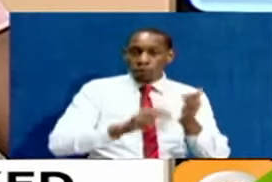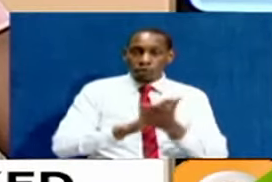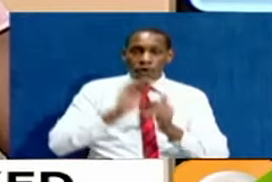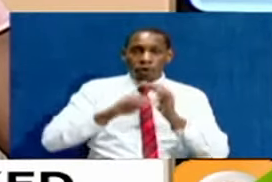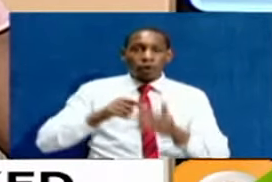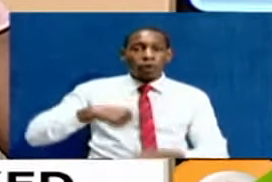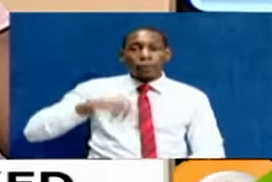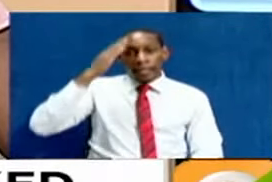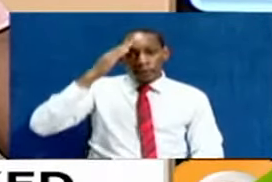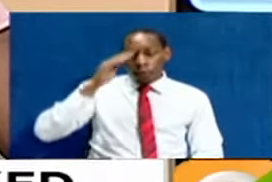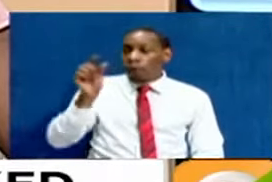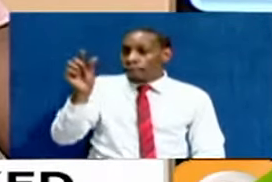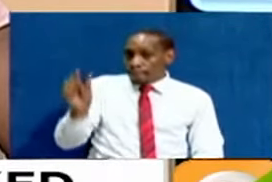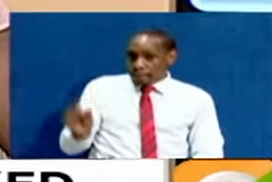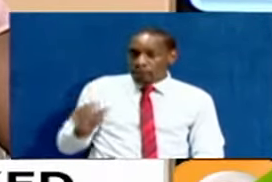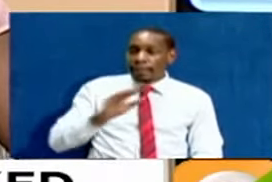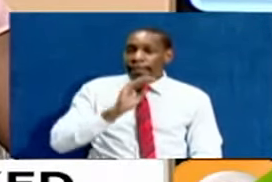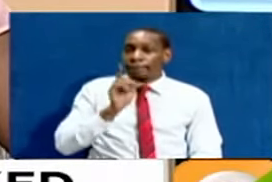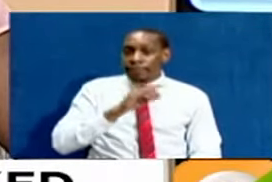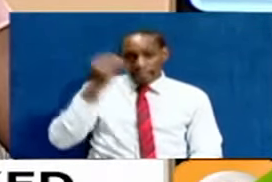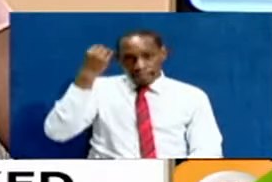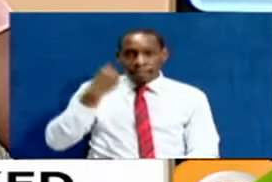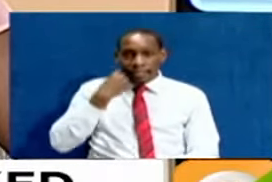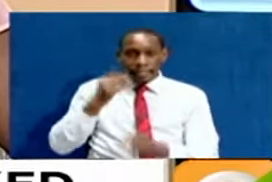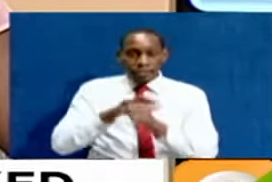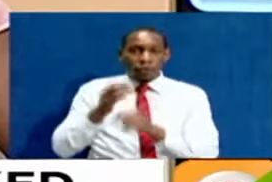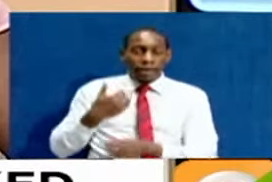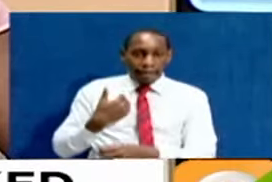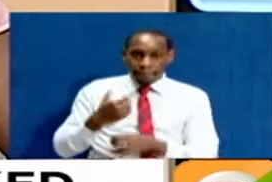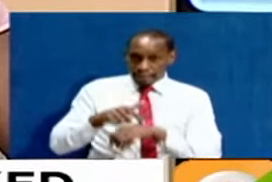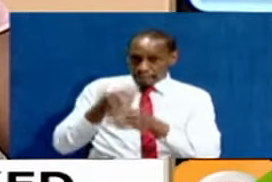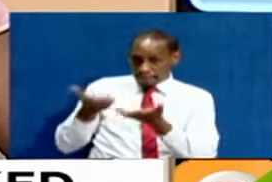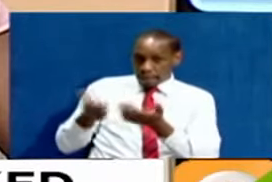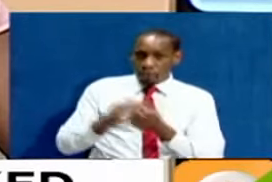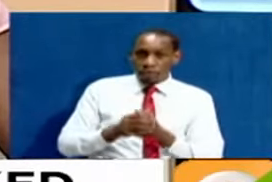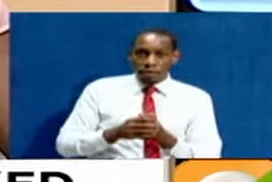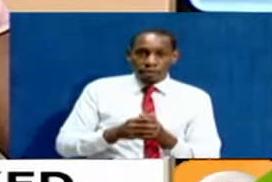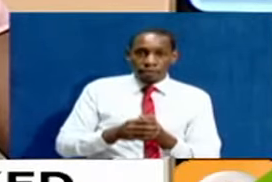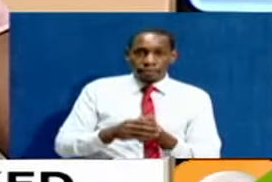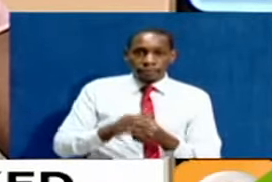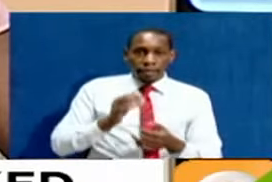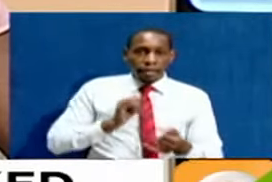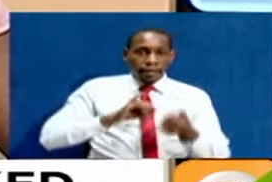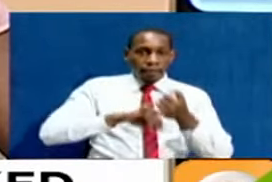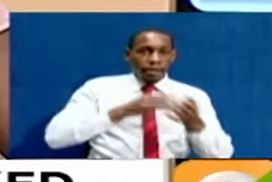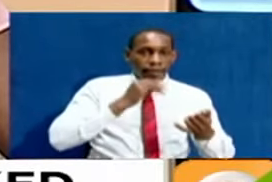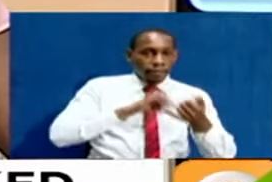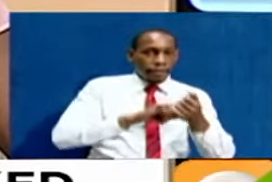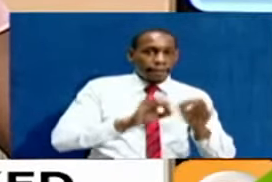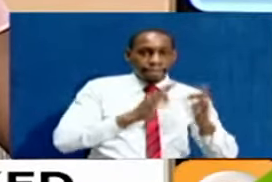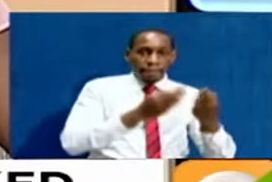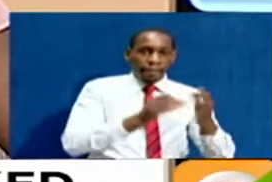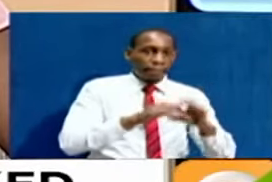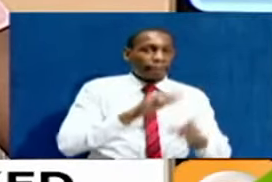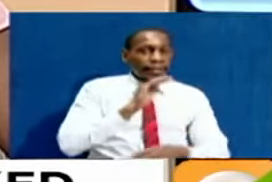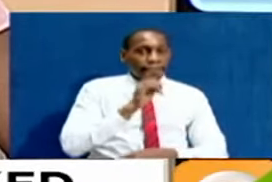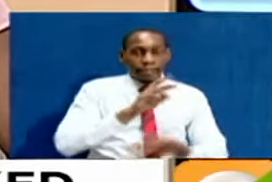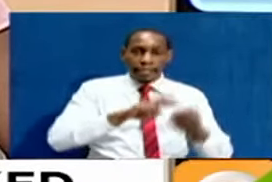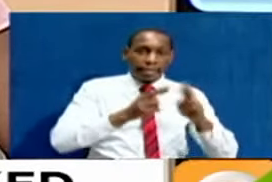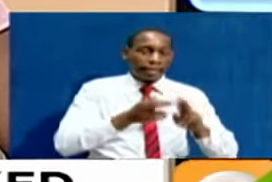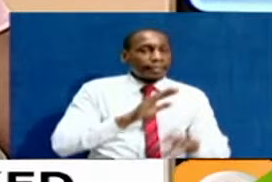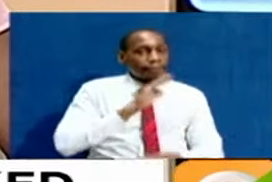know somebody who has died of COVID by now. Has lost a spouse, a family member, a